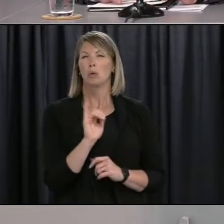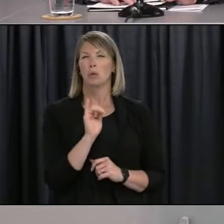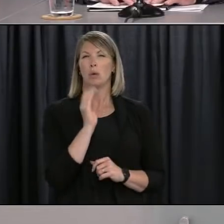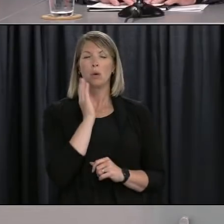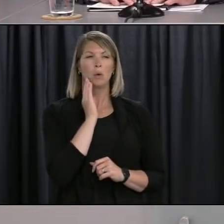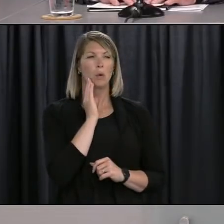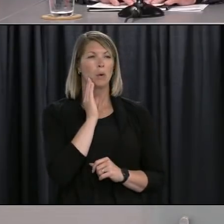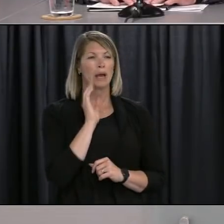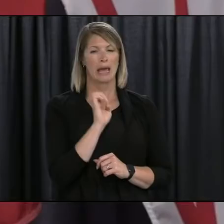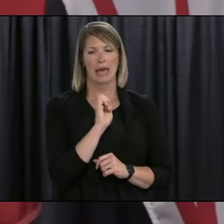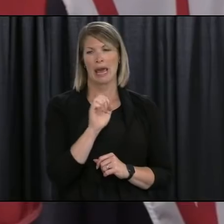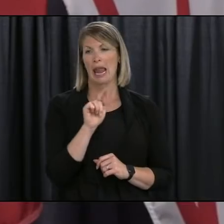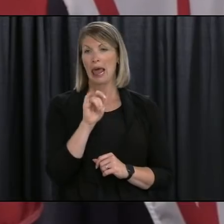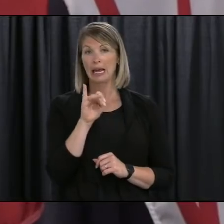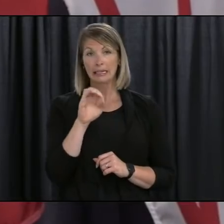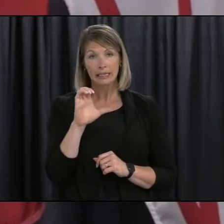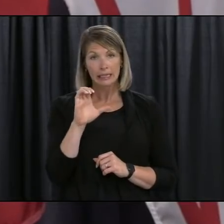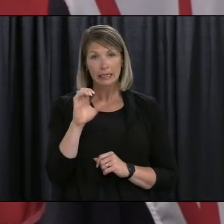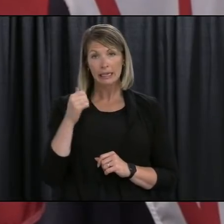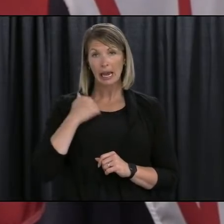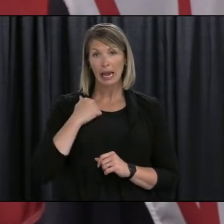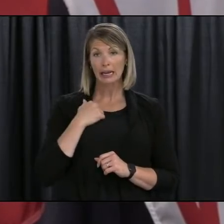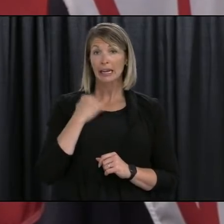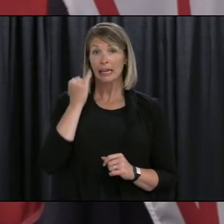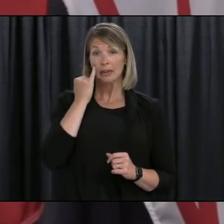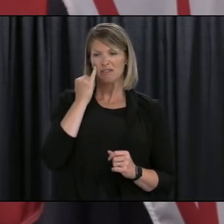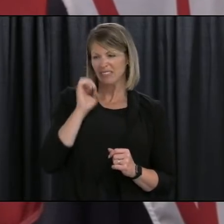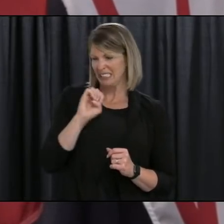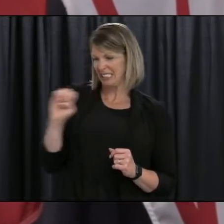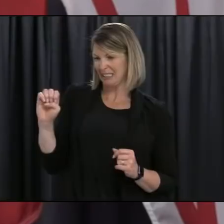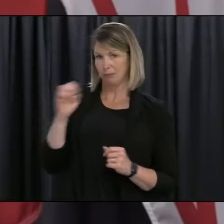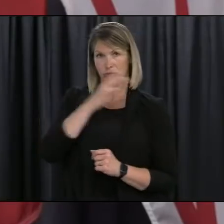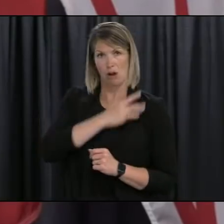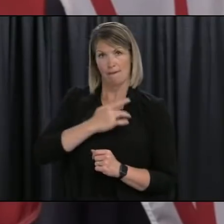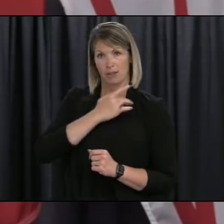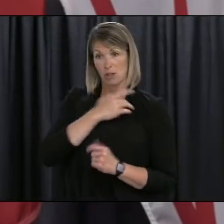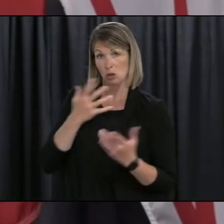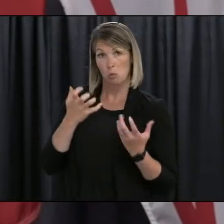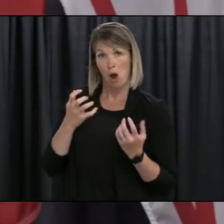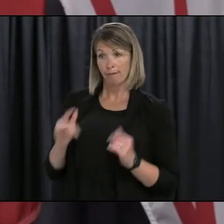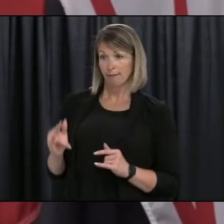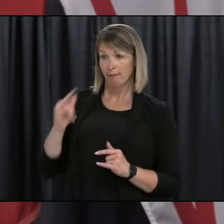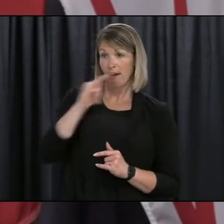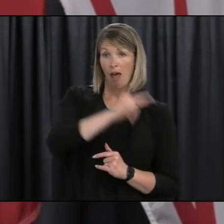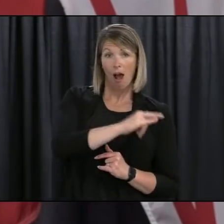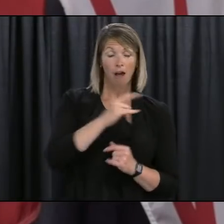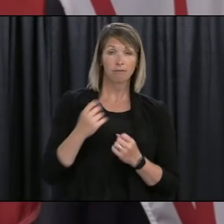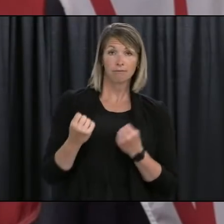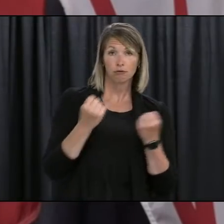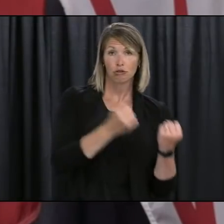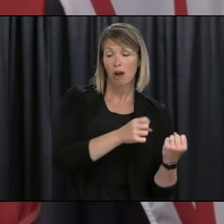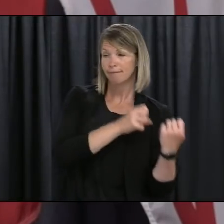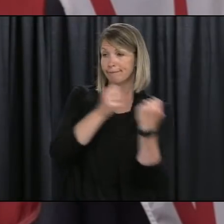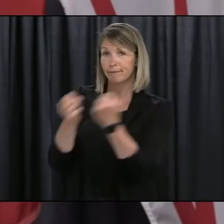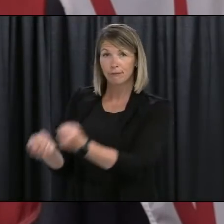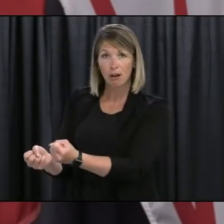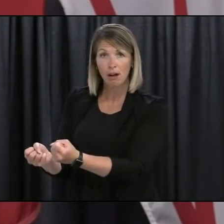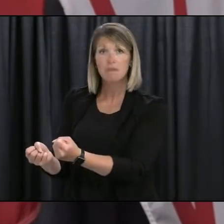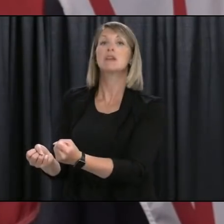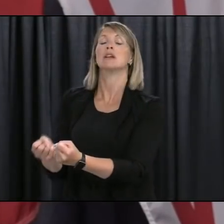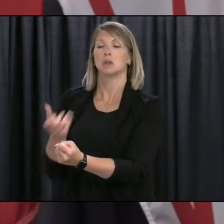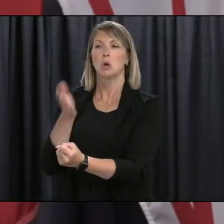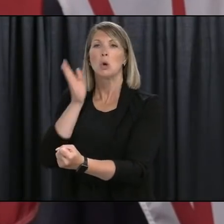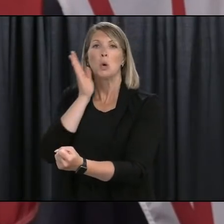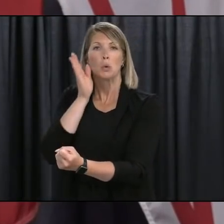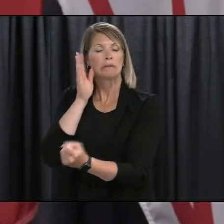the at the checkpoints, some in the airports and the ferry at the Port of Bass ferry as well.